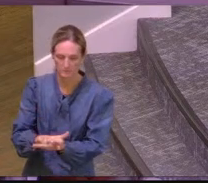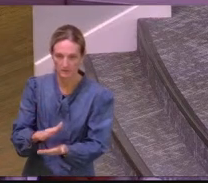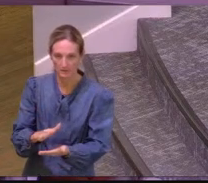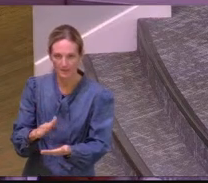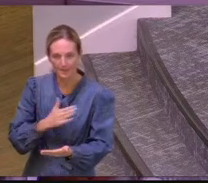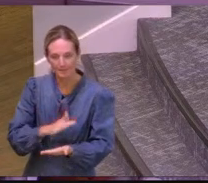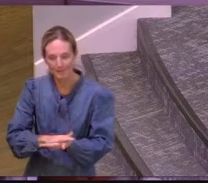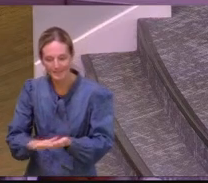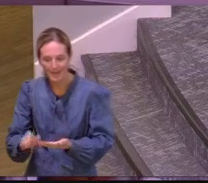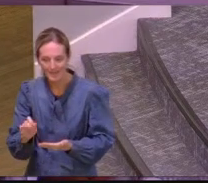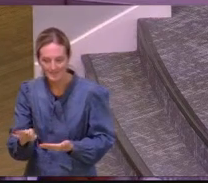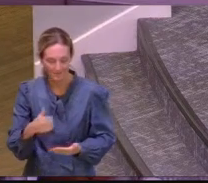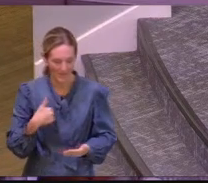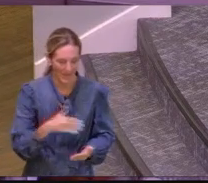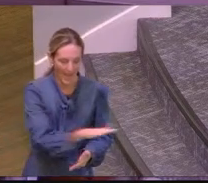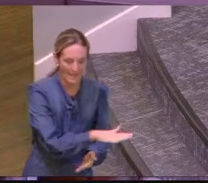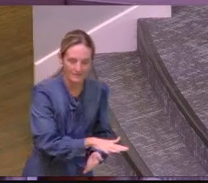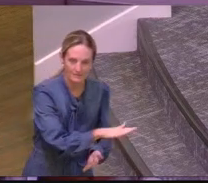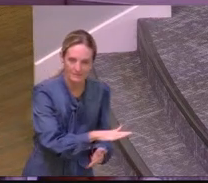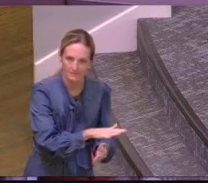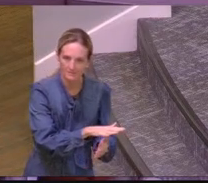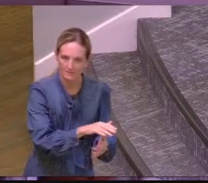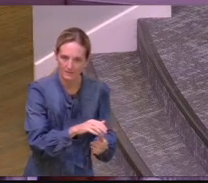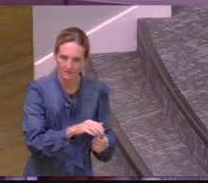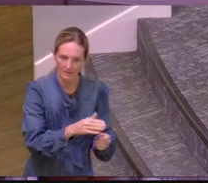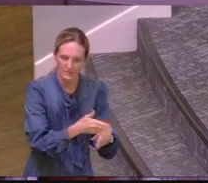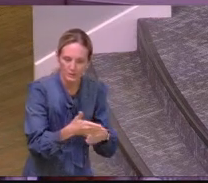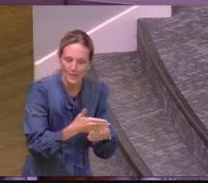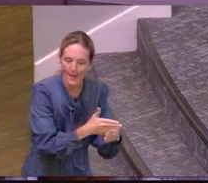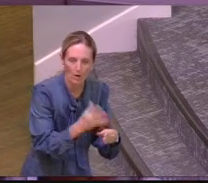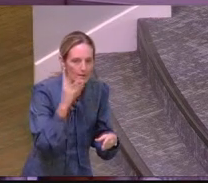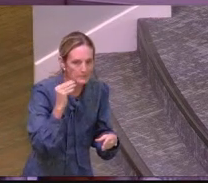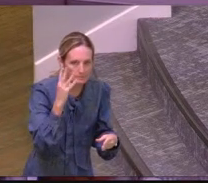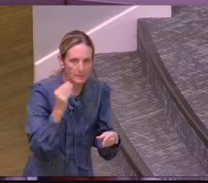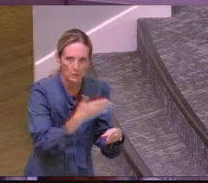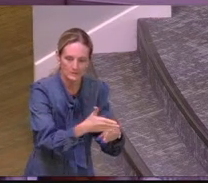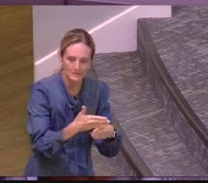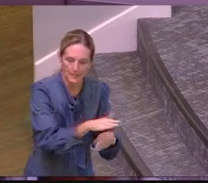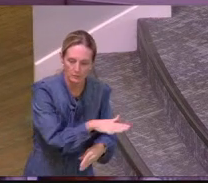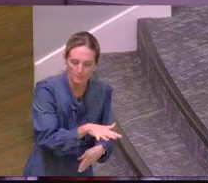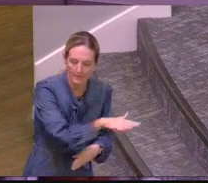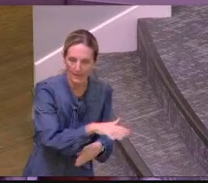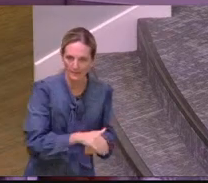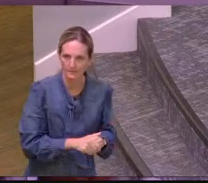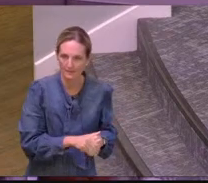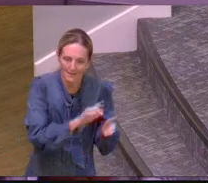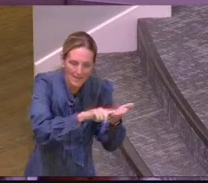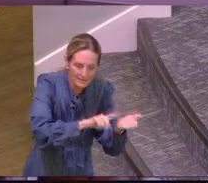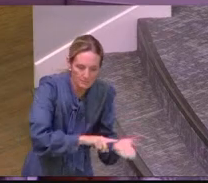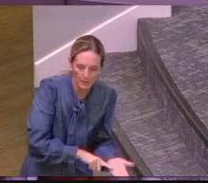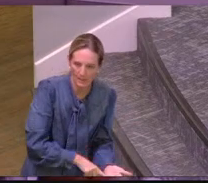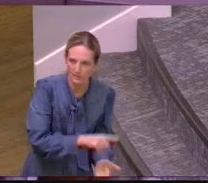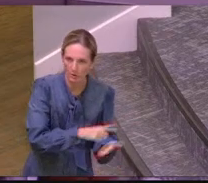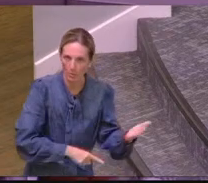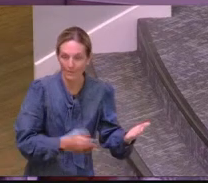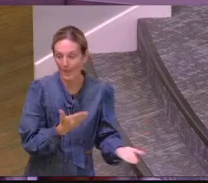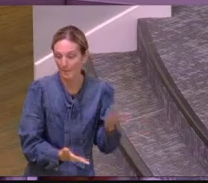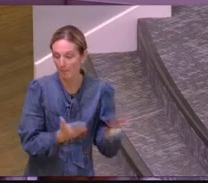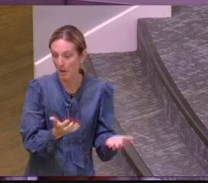together around some learned experiences and shared experiences, a place for exploration of what they might want to